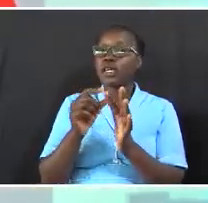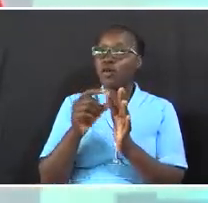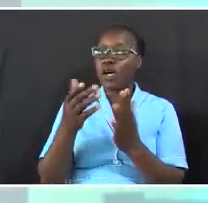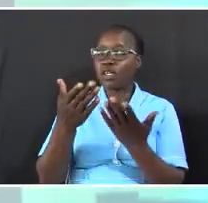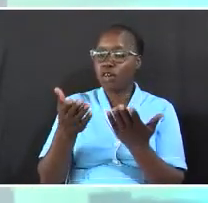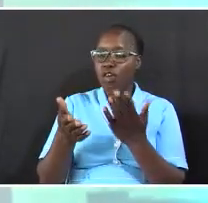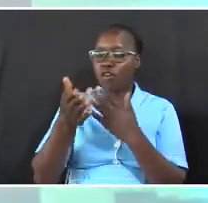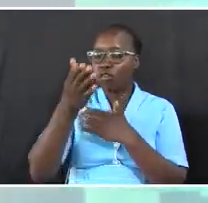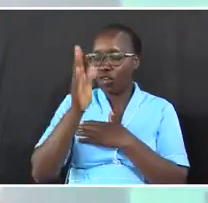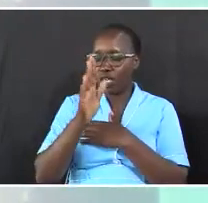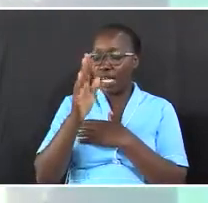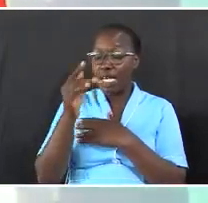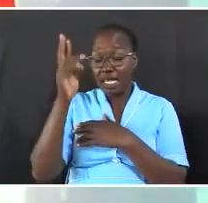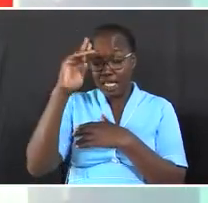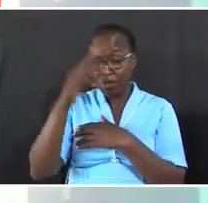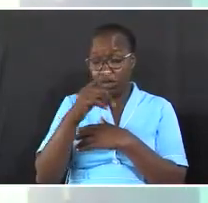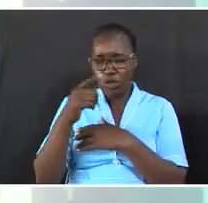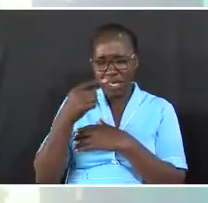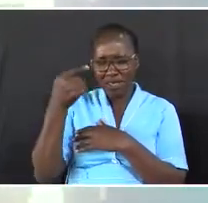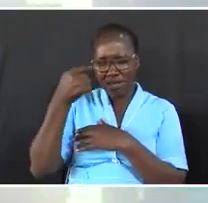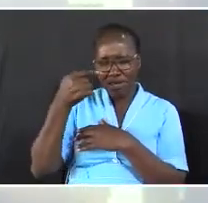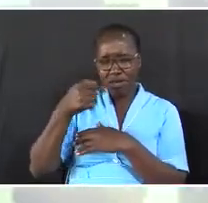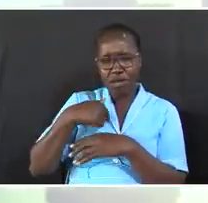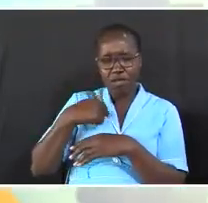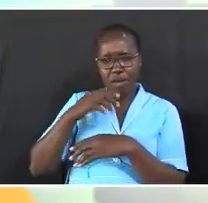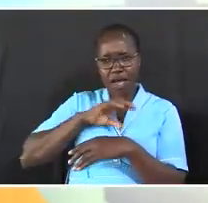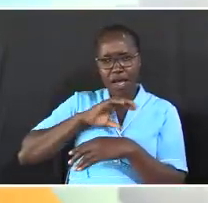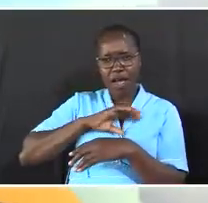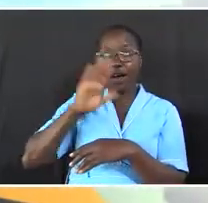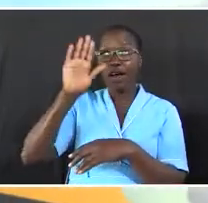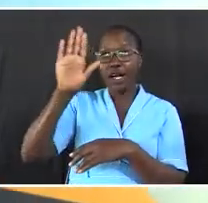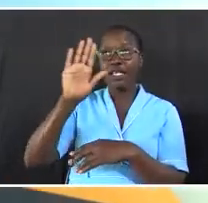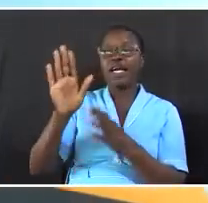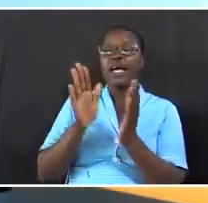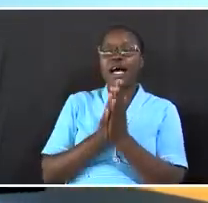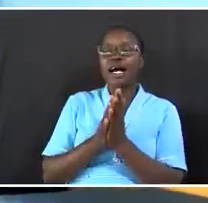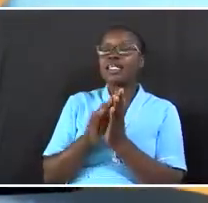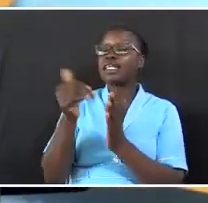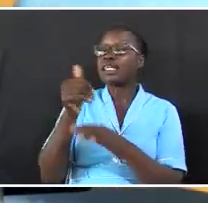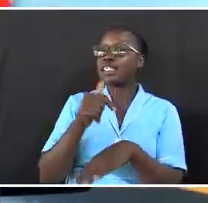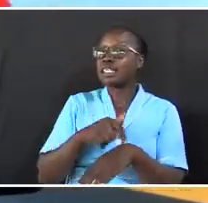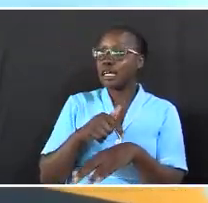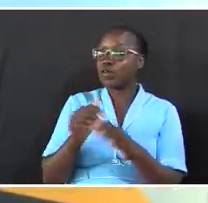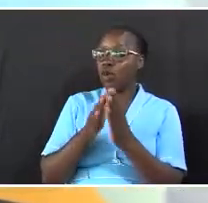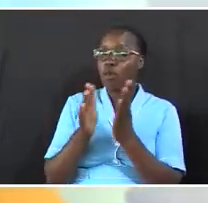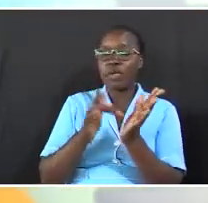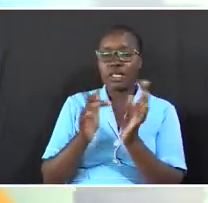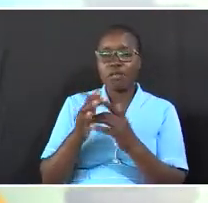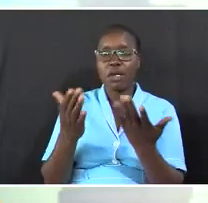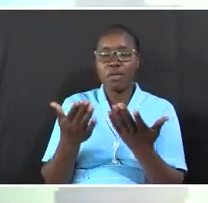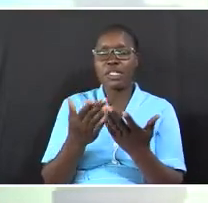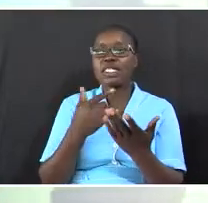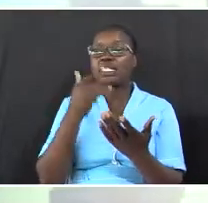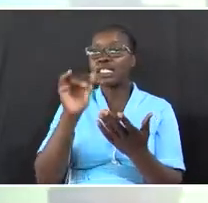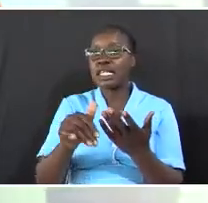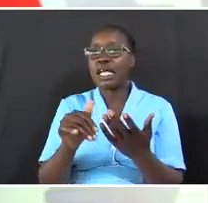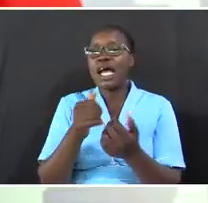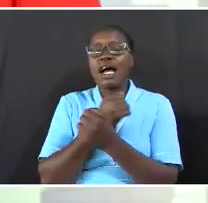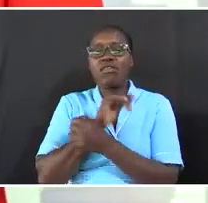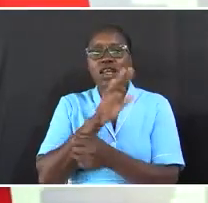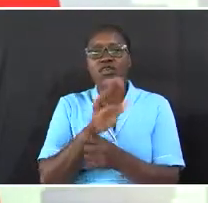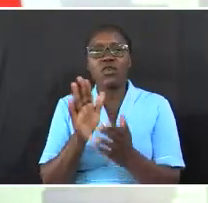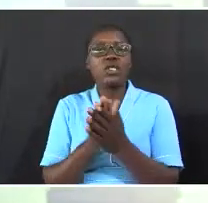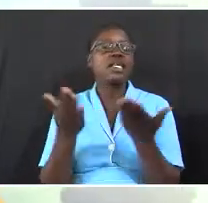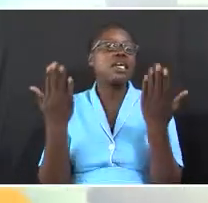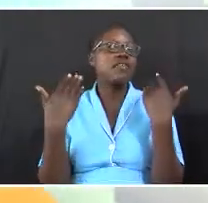apple of my own eyes. And any time you open the Bible, he reminds you that I have loved you with an everlasting